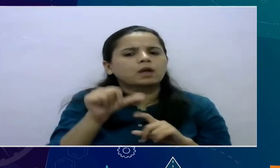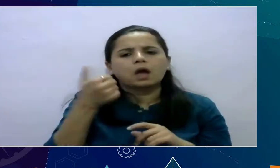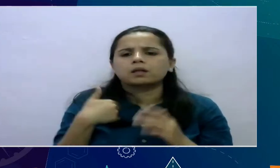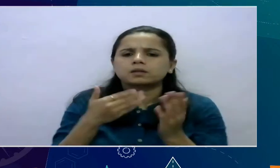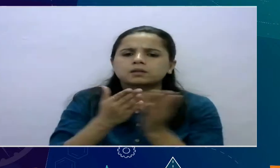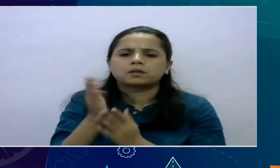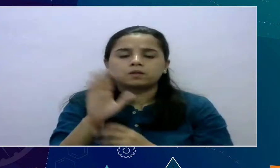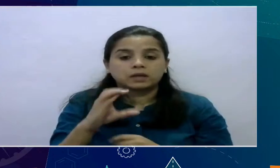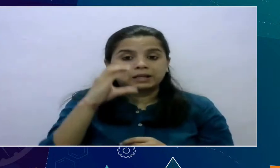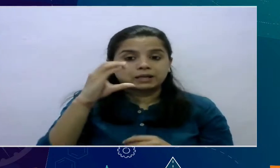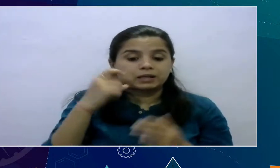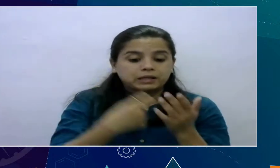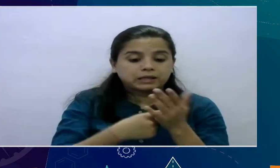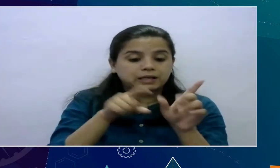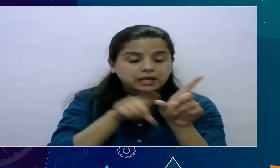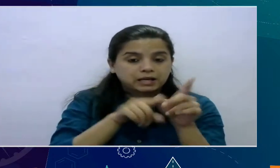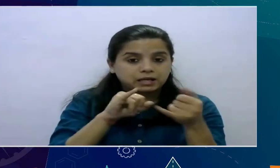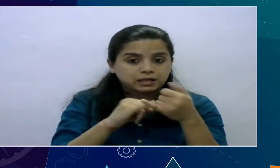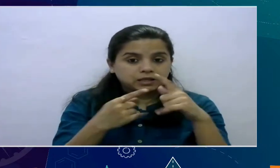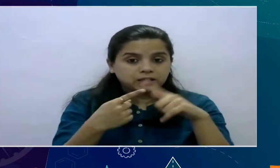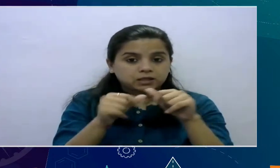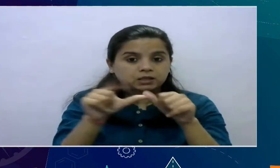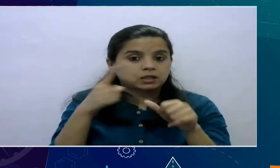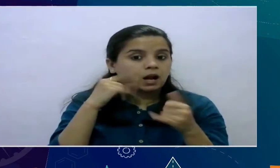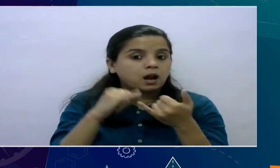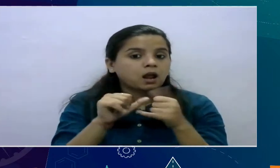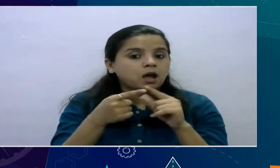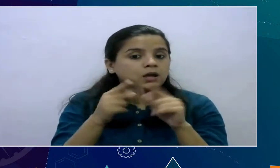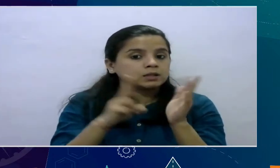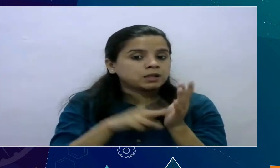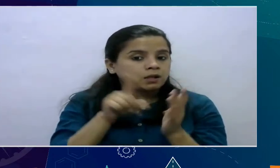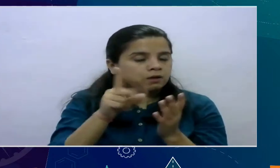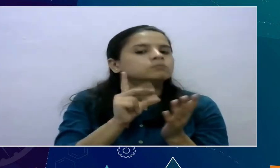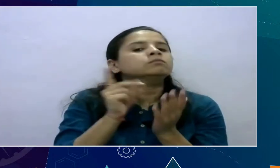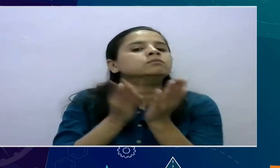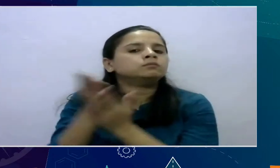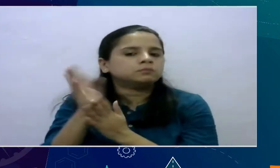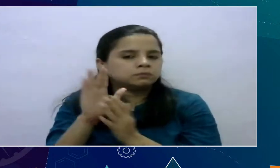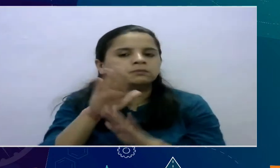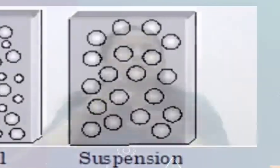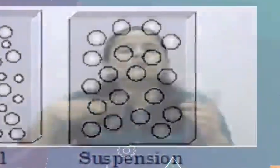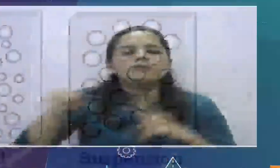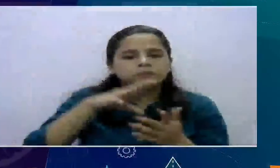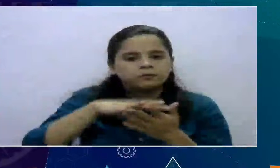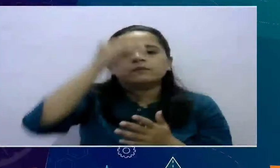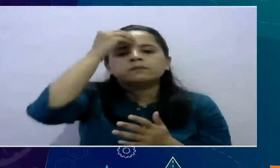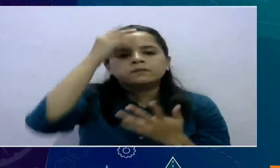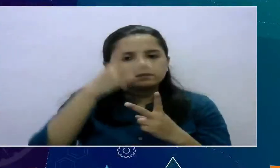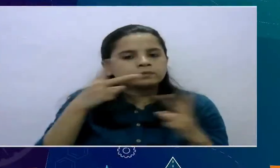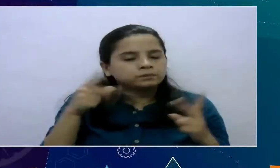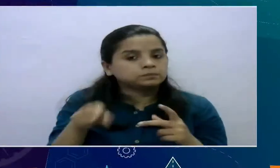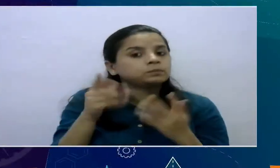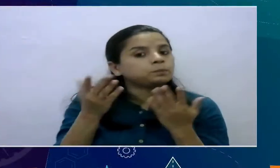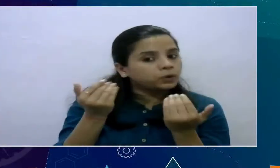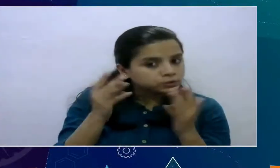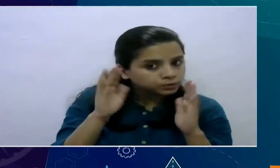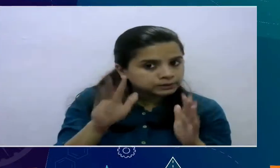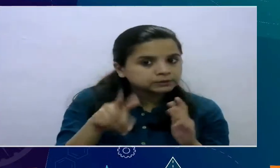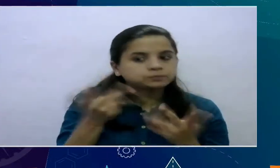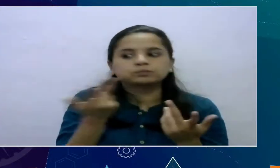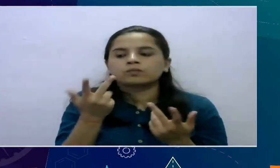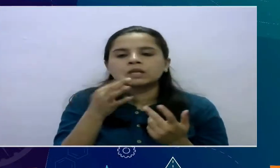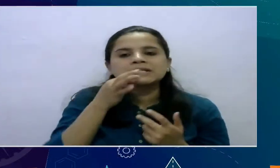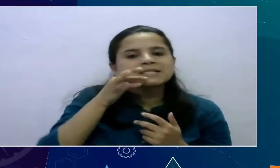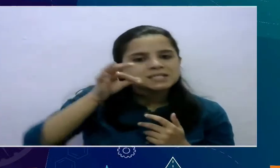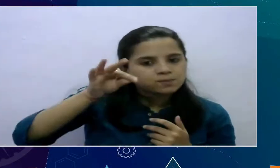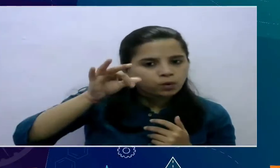as crystallization, which children will gradually learn, whereby that possibility of the salt